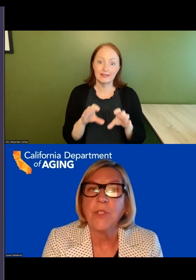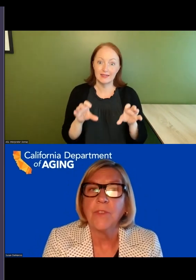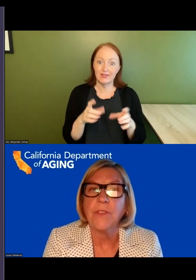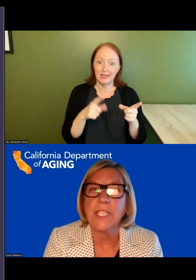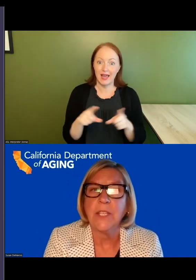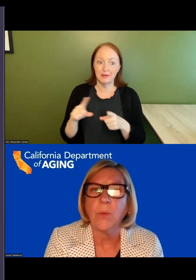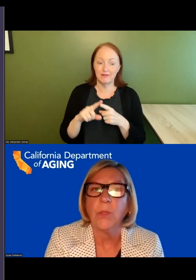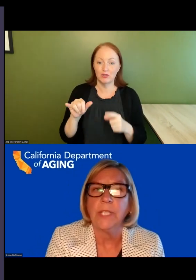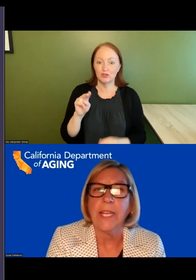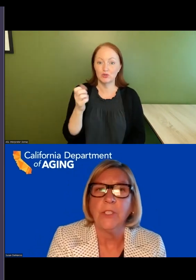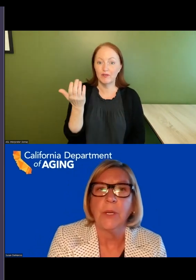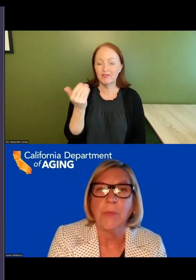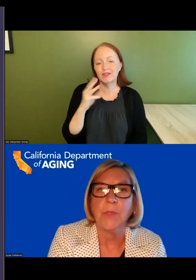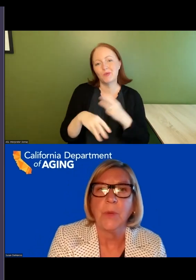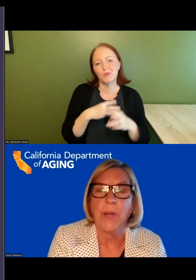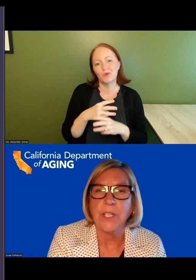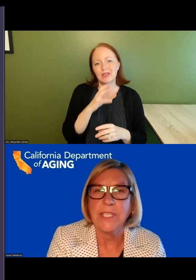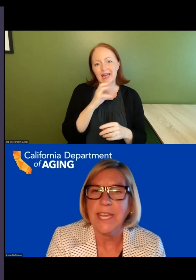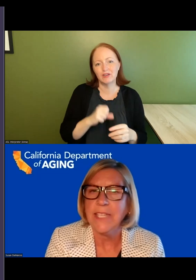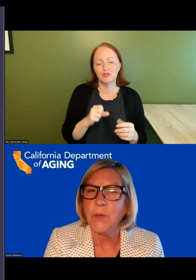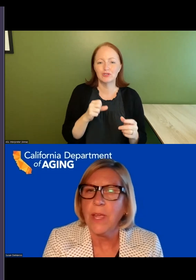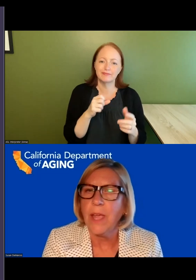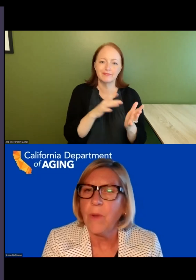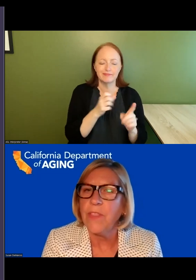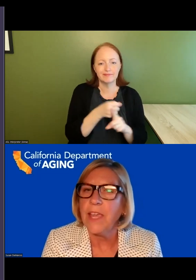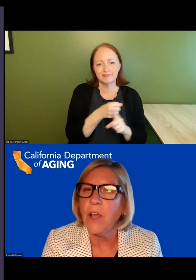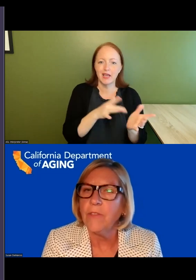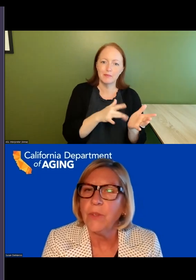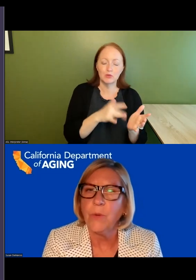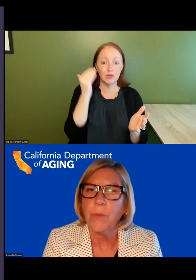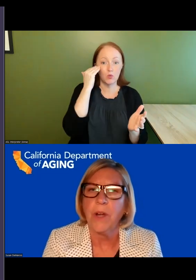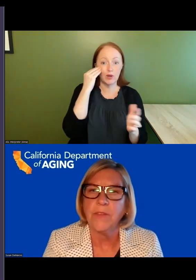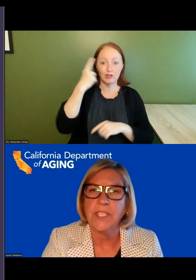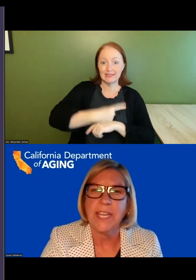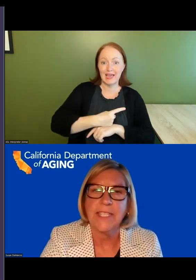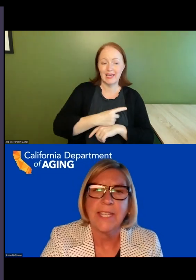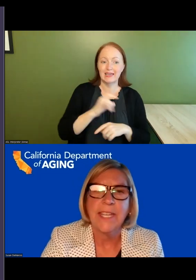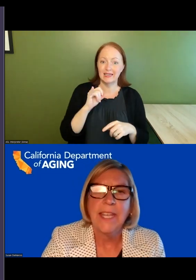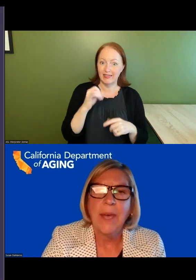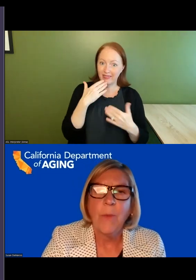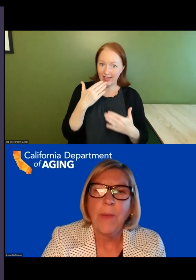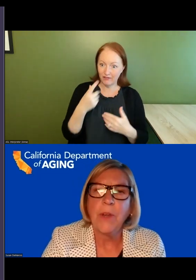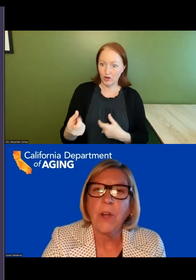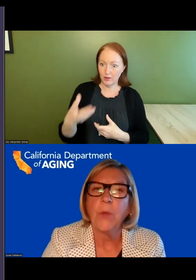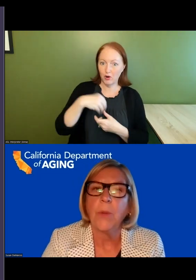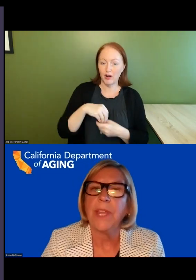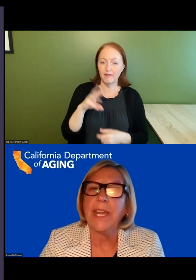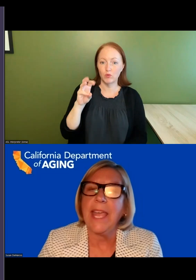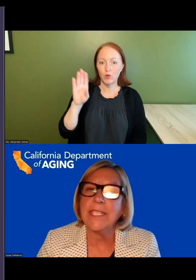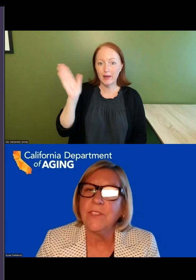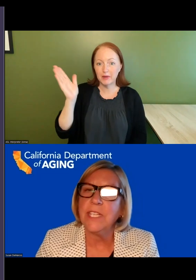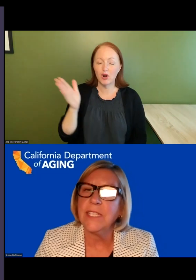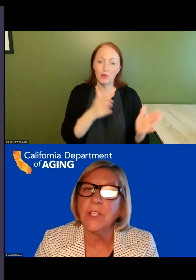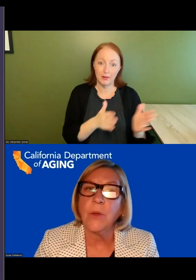for June 15th, World Elder Abuse Awareness Day. So I want to thank all of you who are part of today's webinar, who are